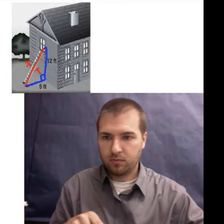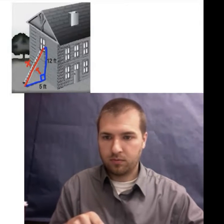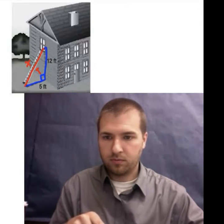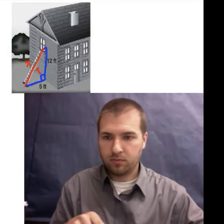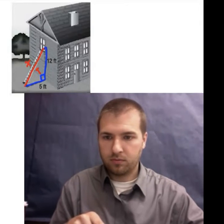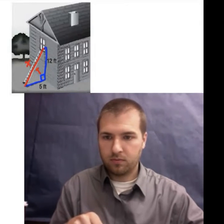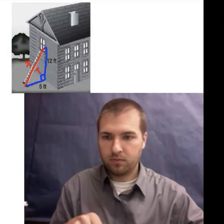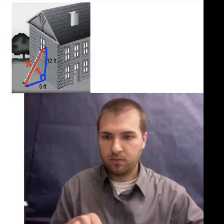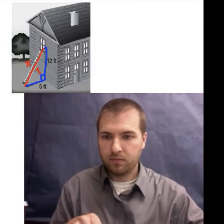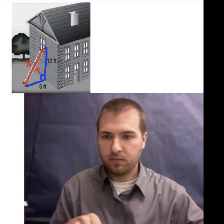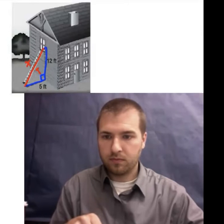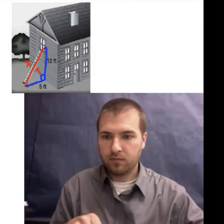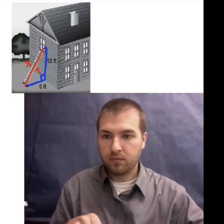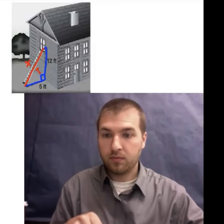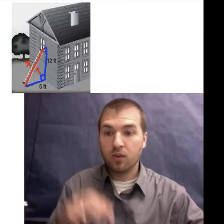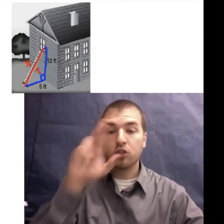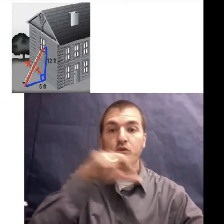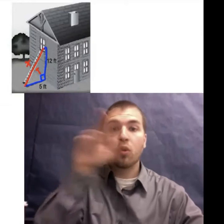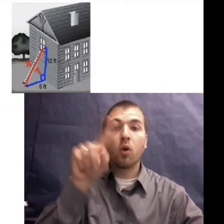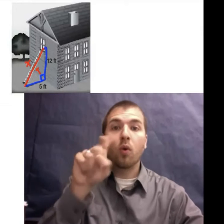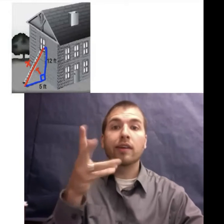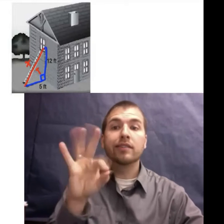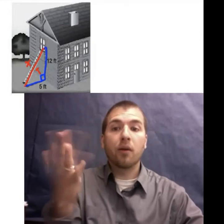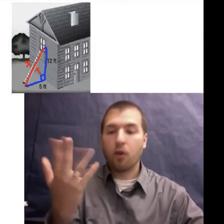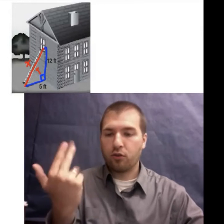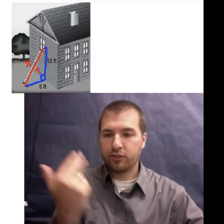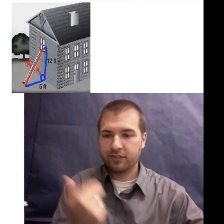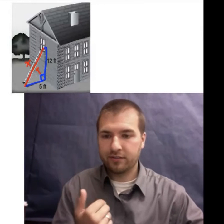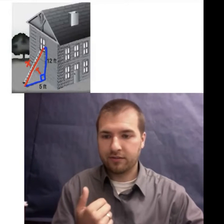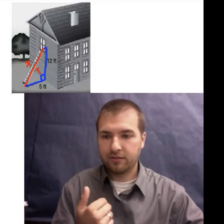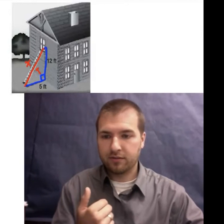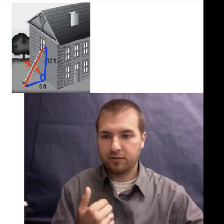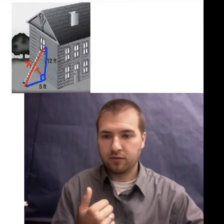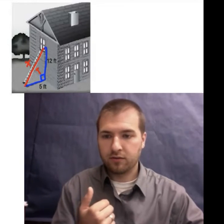root our 169. So x equals